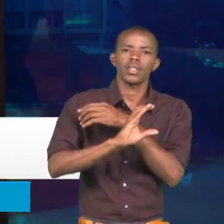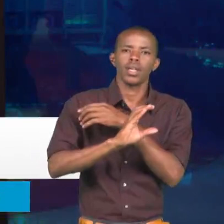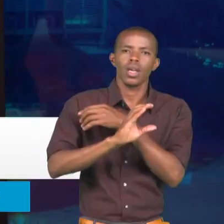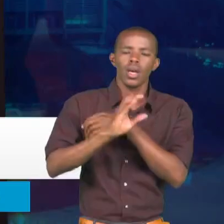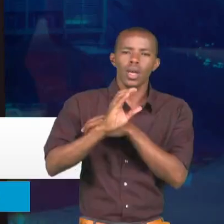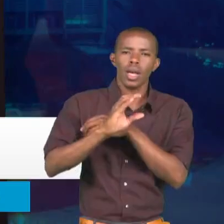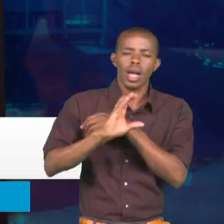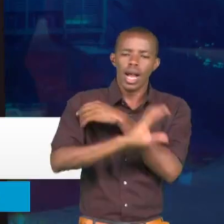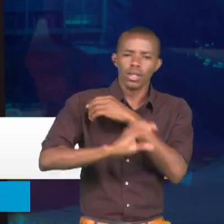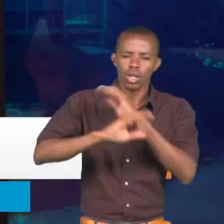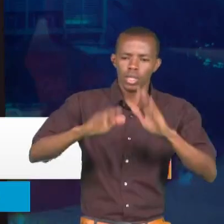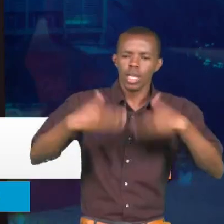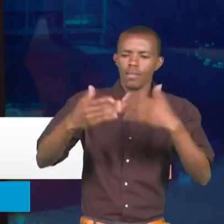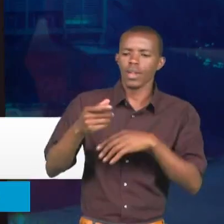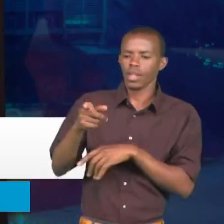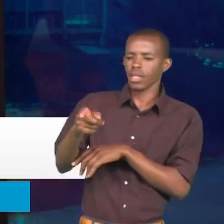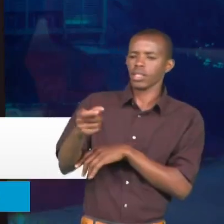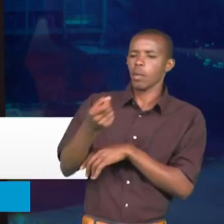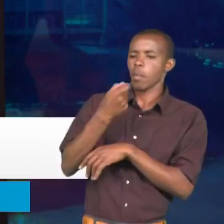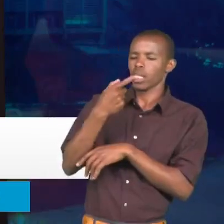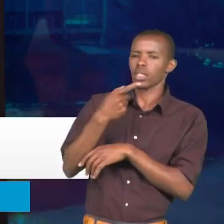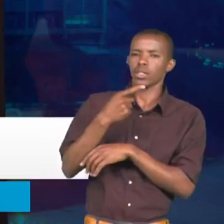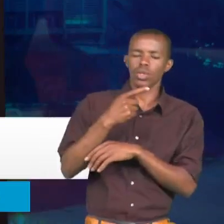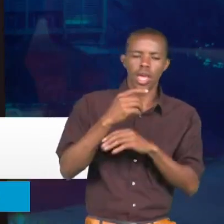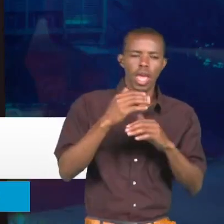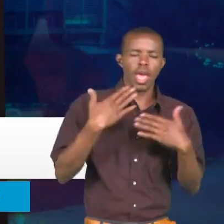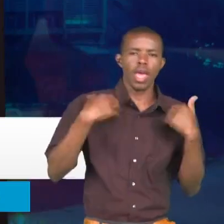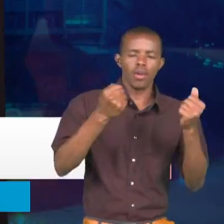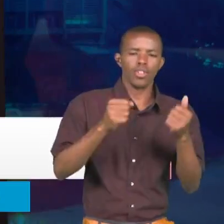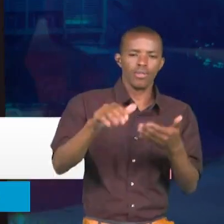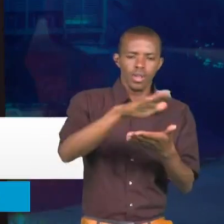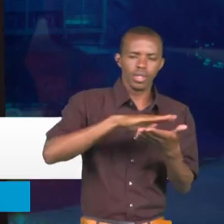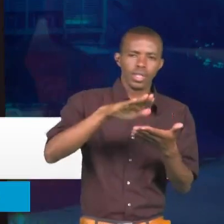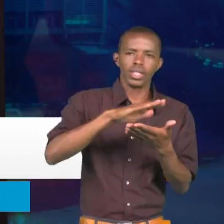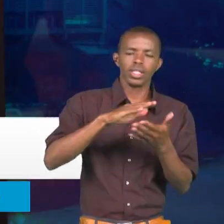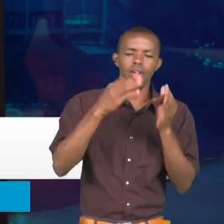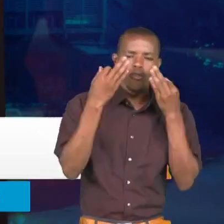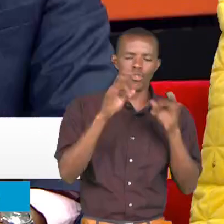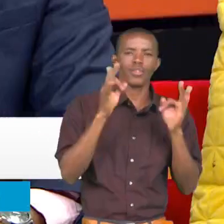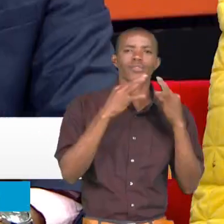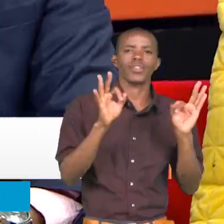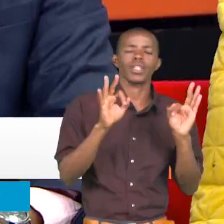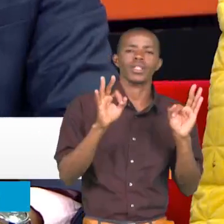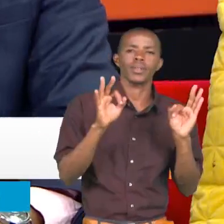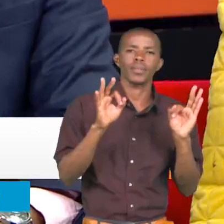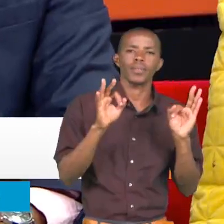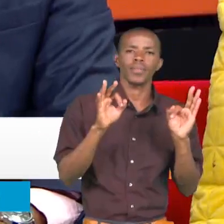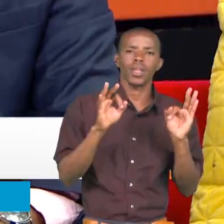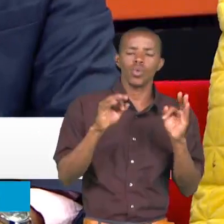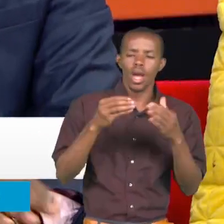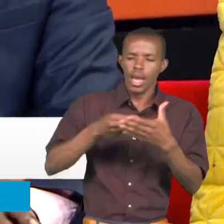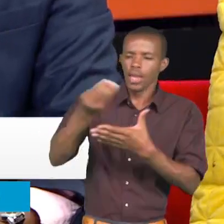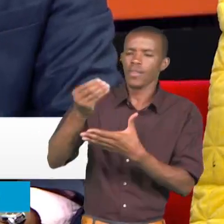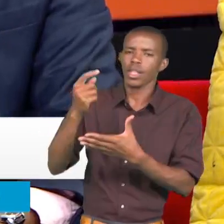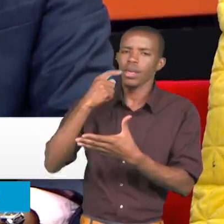has provided PrEP in health facilities, in actually all health facilities for free. So not your usual chemist where you